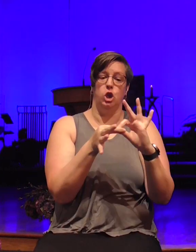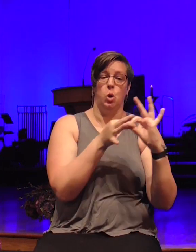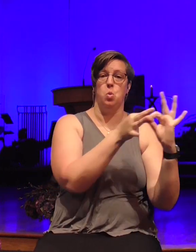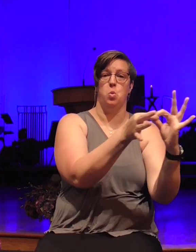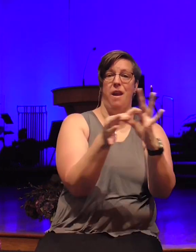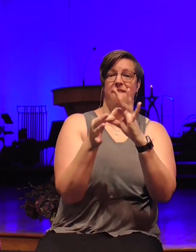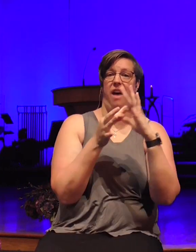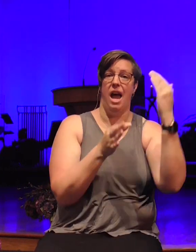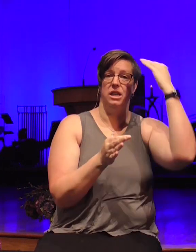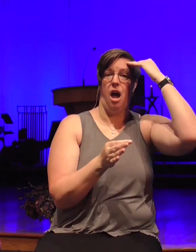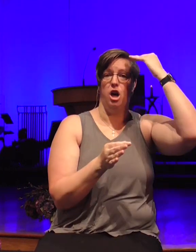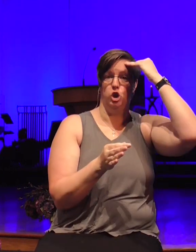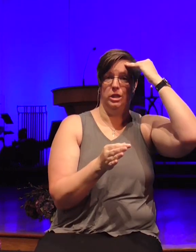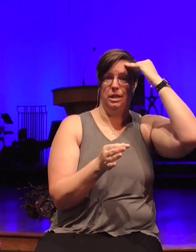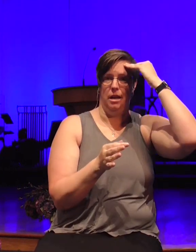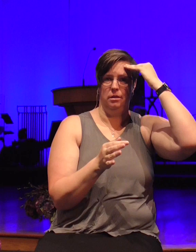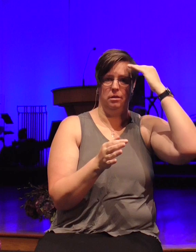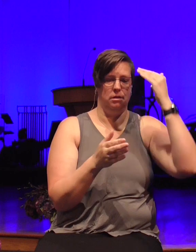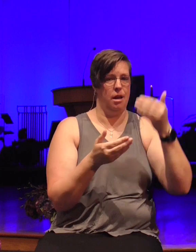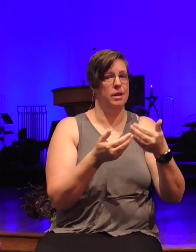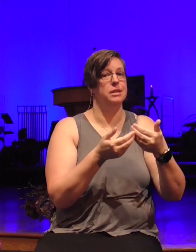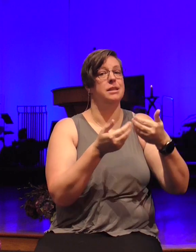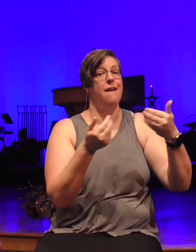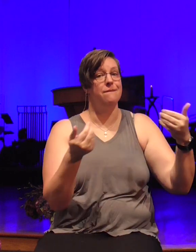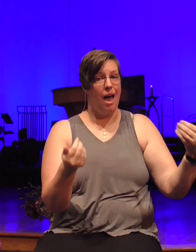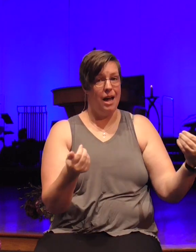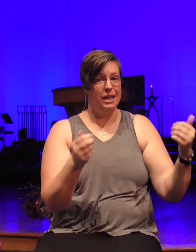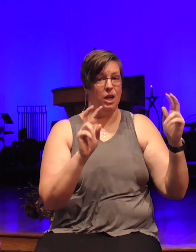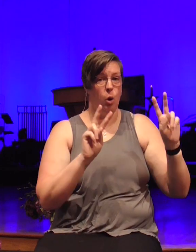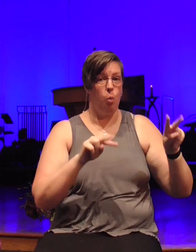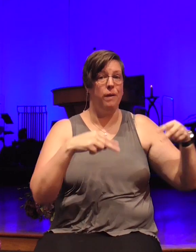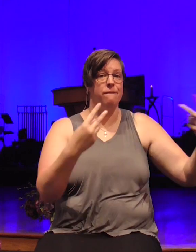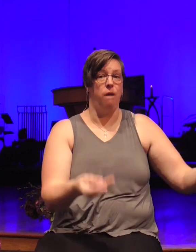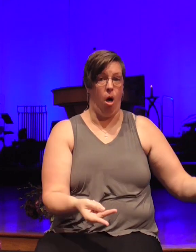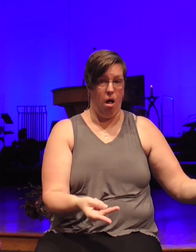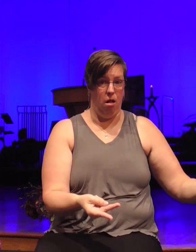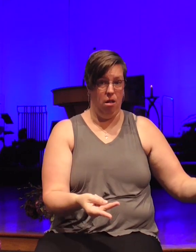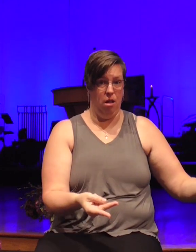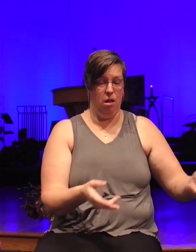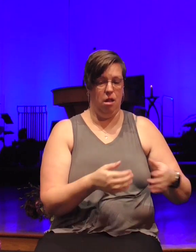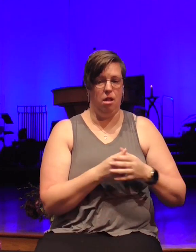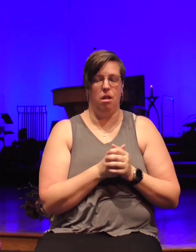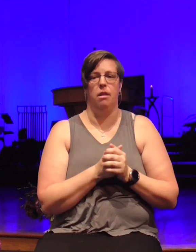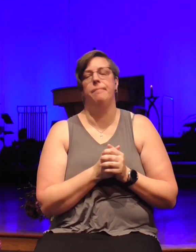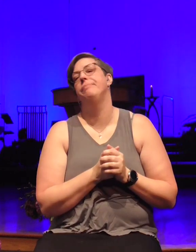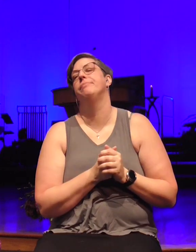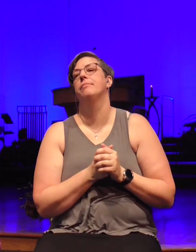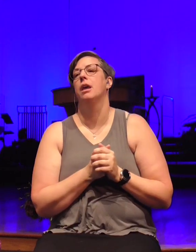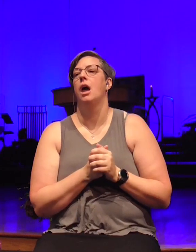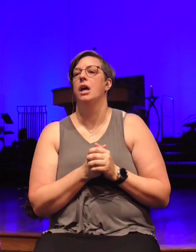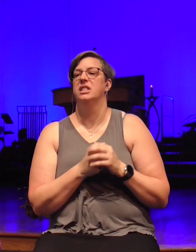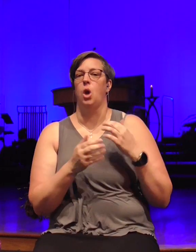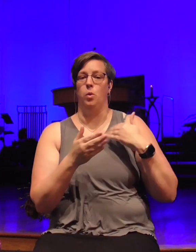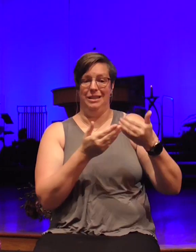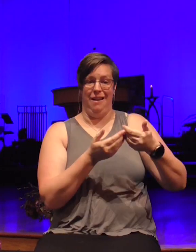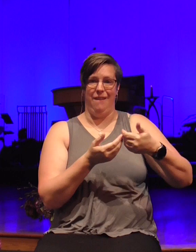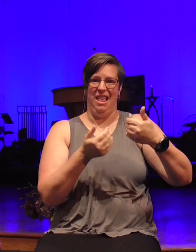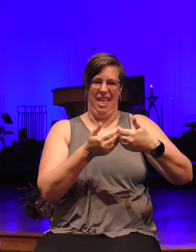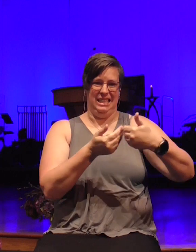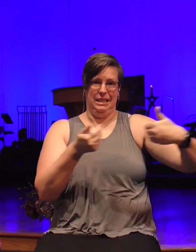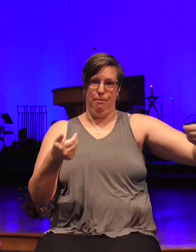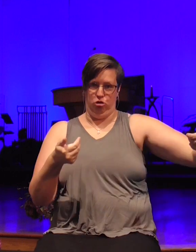consciousness. Divided we fall. Divided, living from a consciousness of